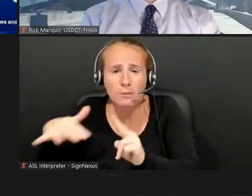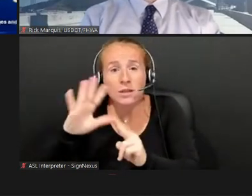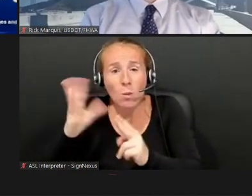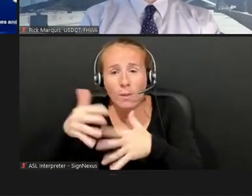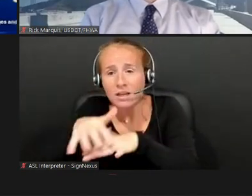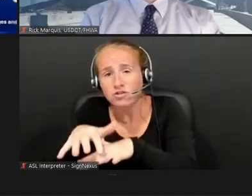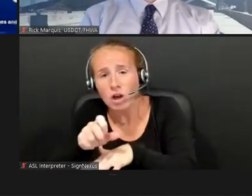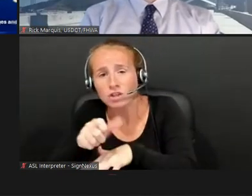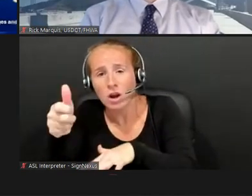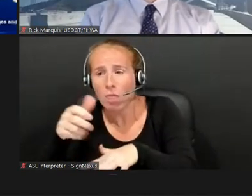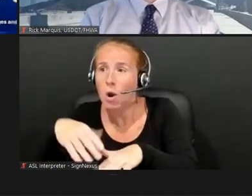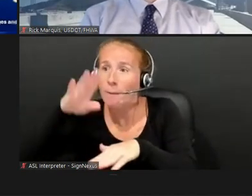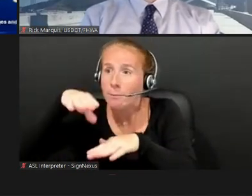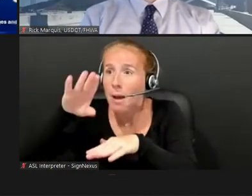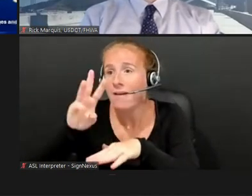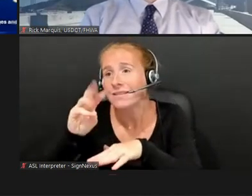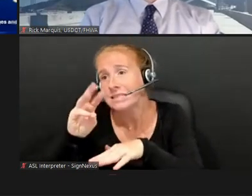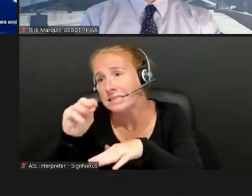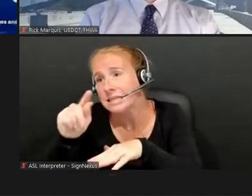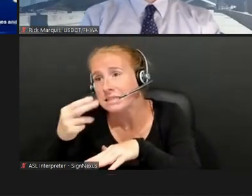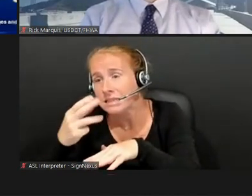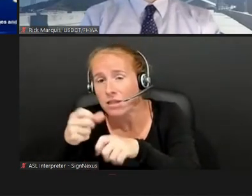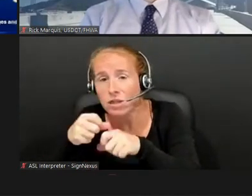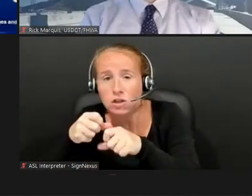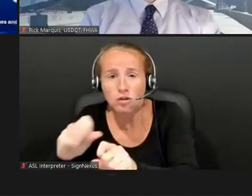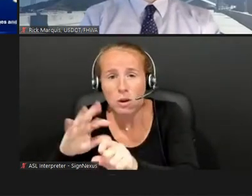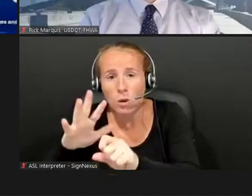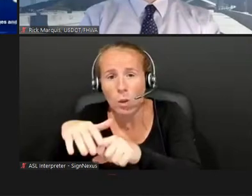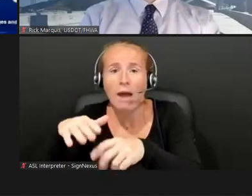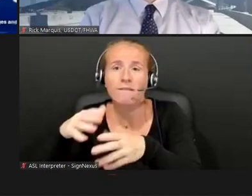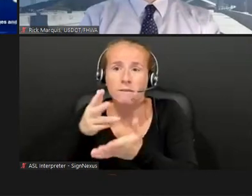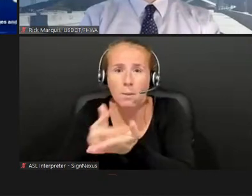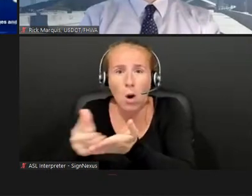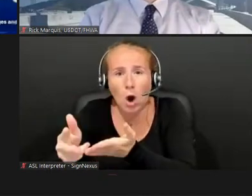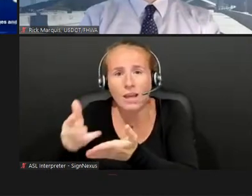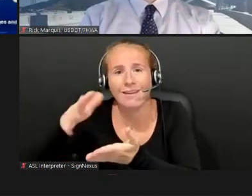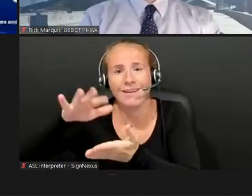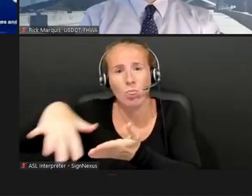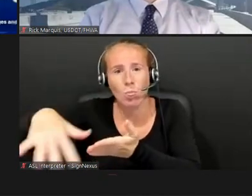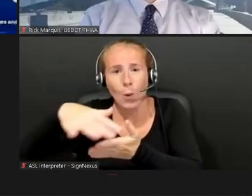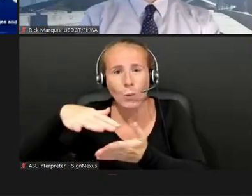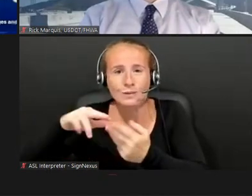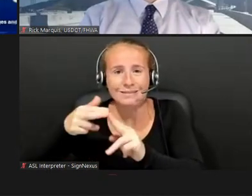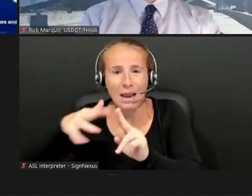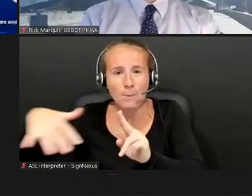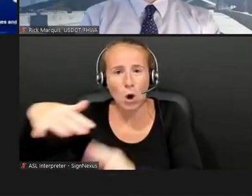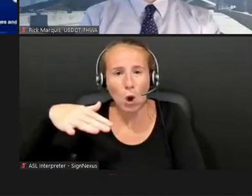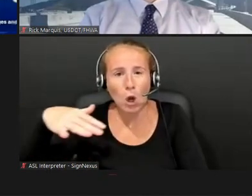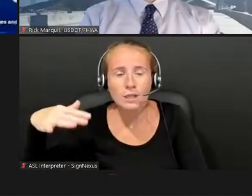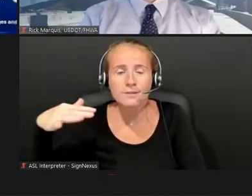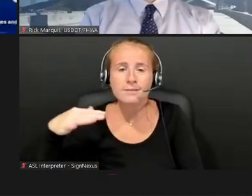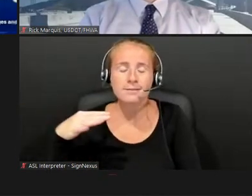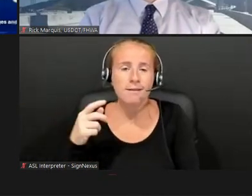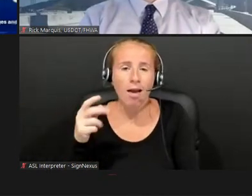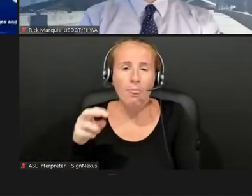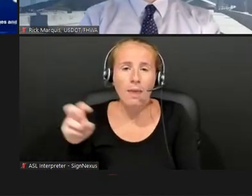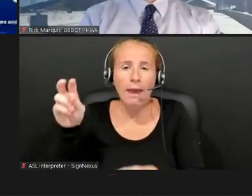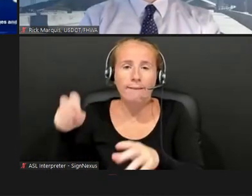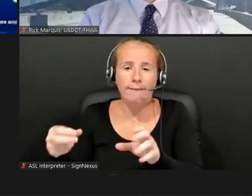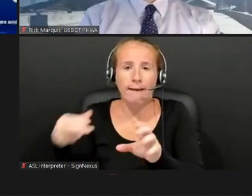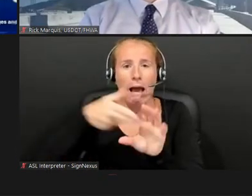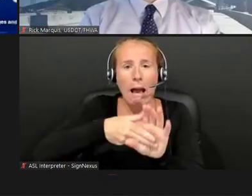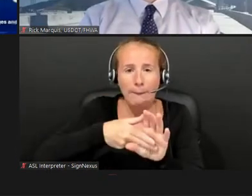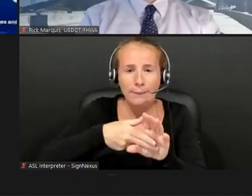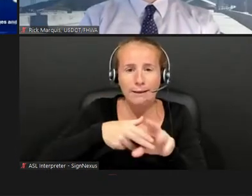above 60th Street folks are going to be parking their cars in those neighborhoods and then um kind of hopping on the train